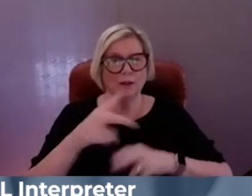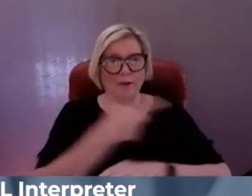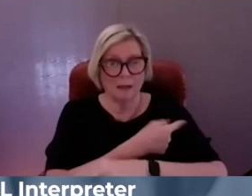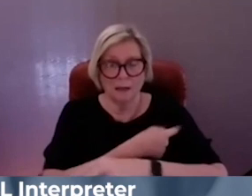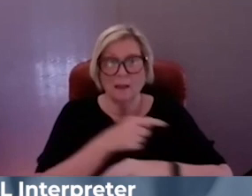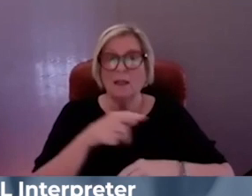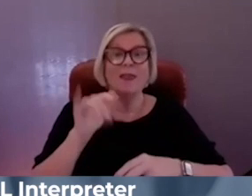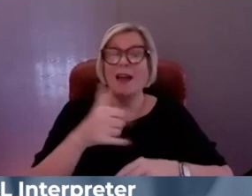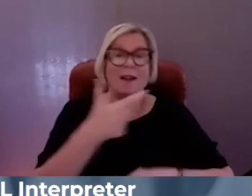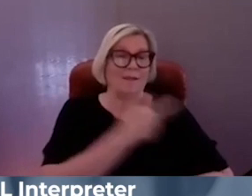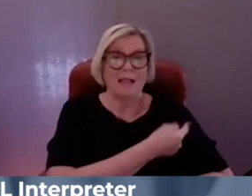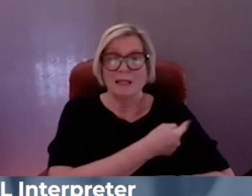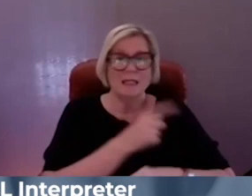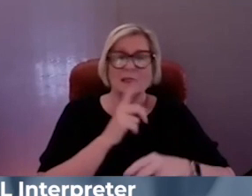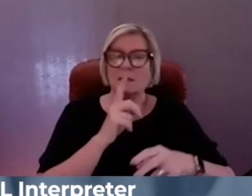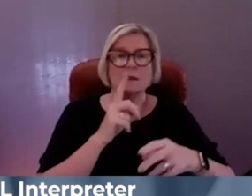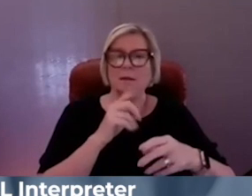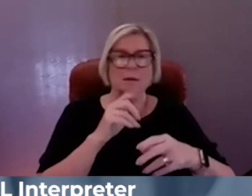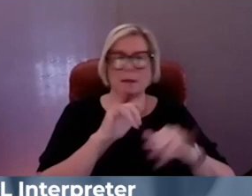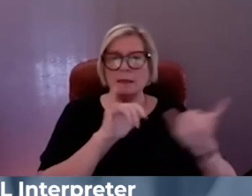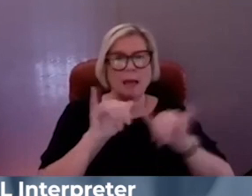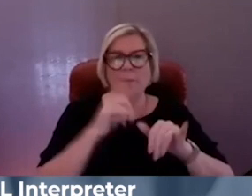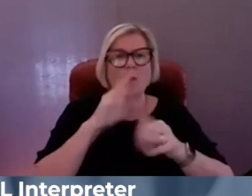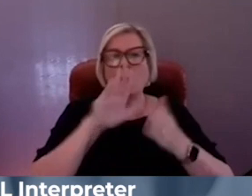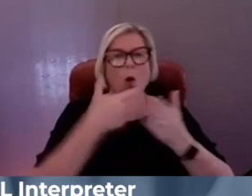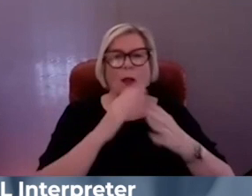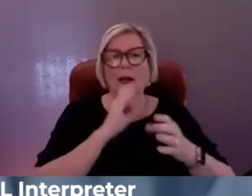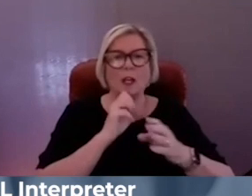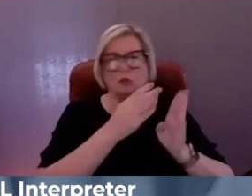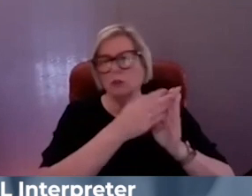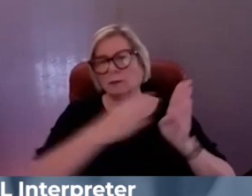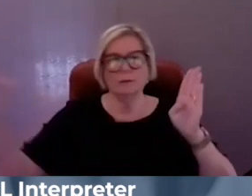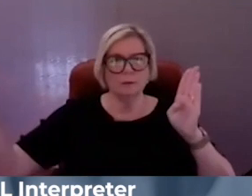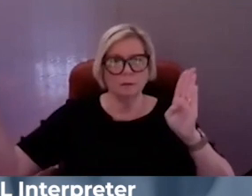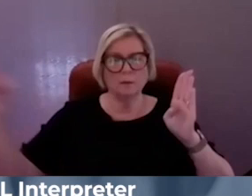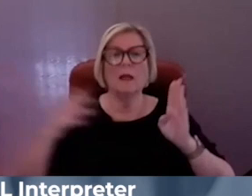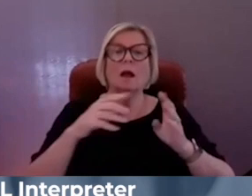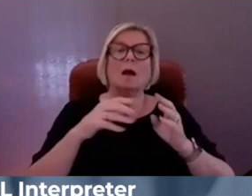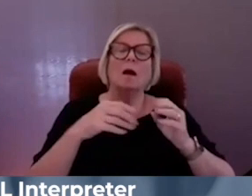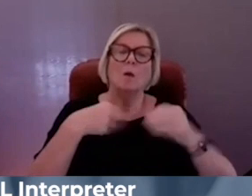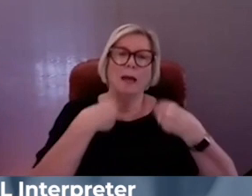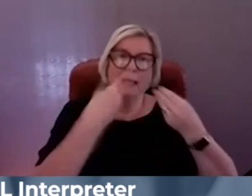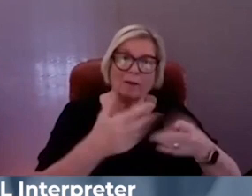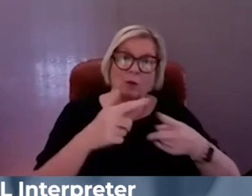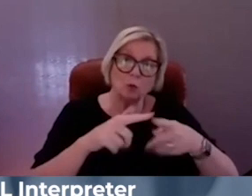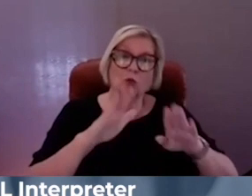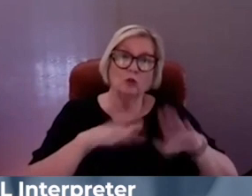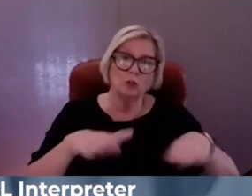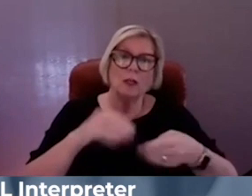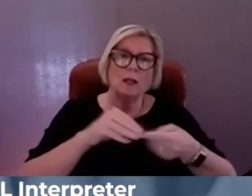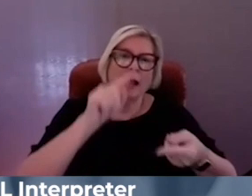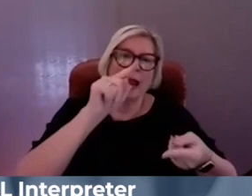is the same for all ages. It is being given at a lesser dose, smaller dose Mhm. for